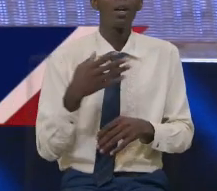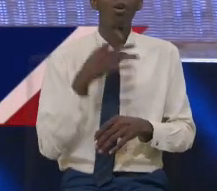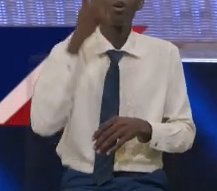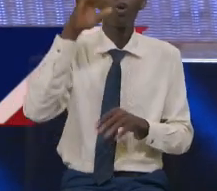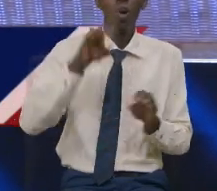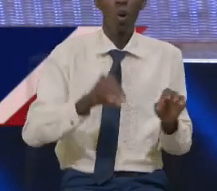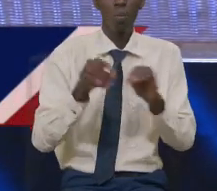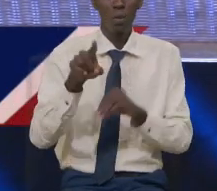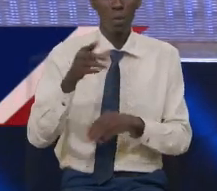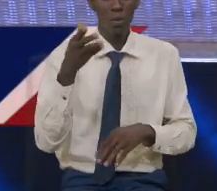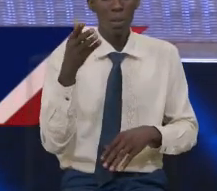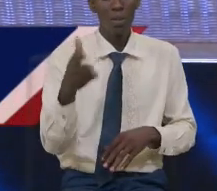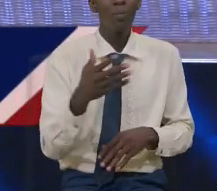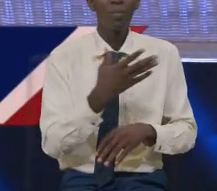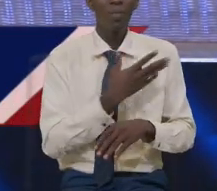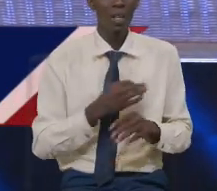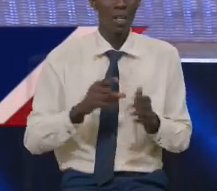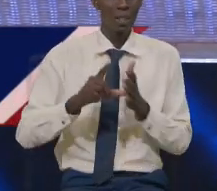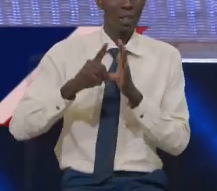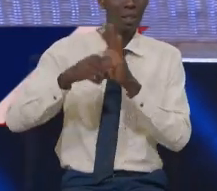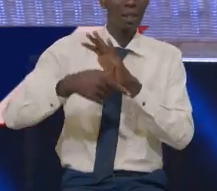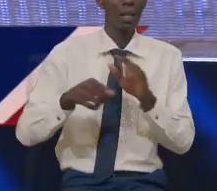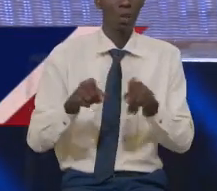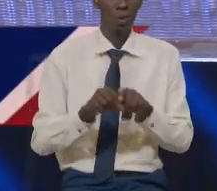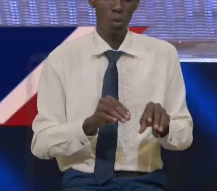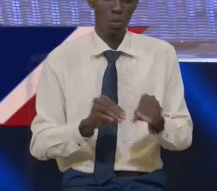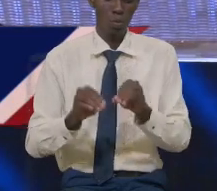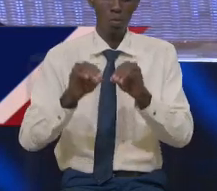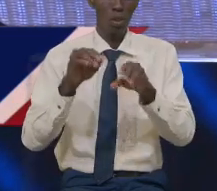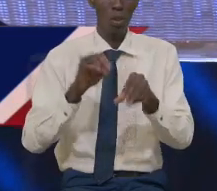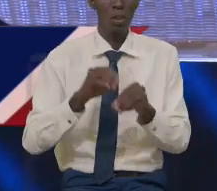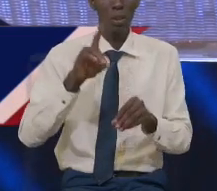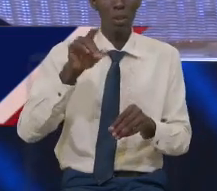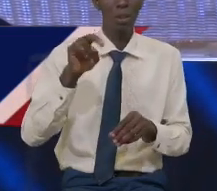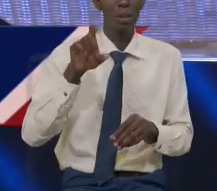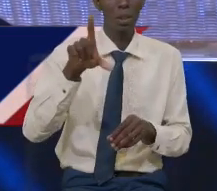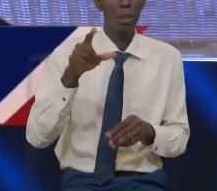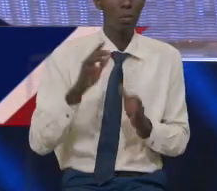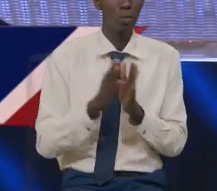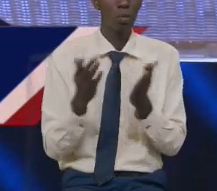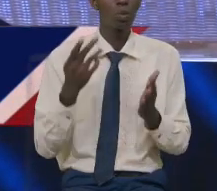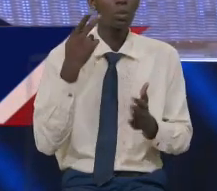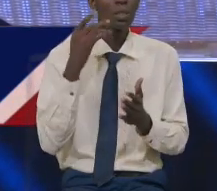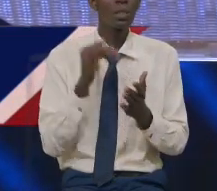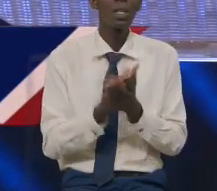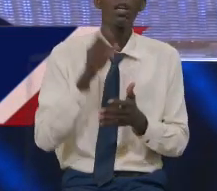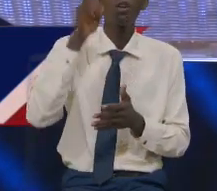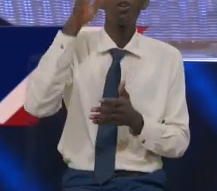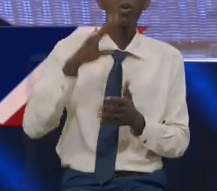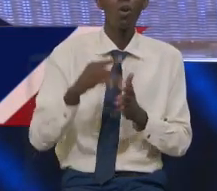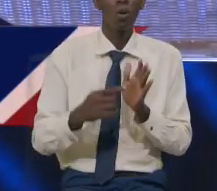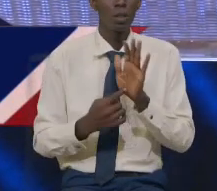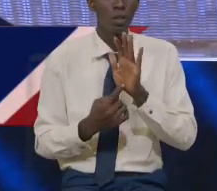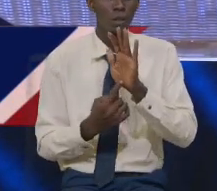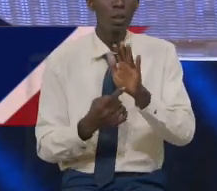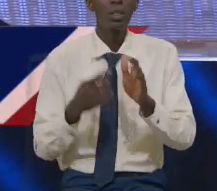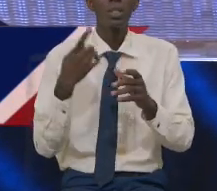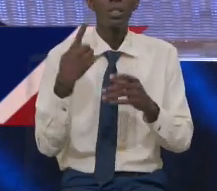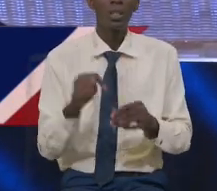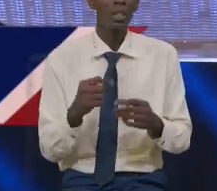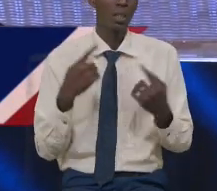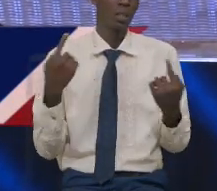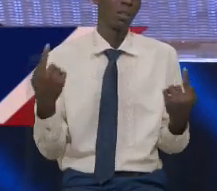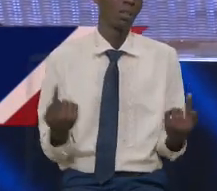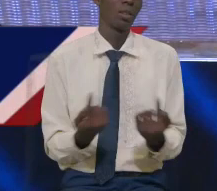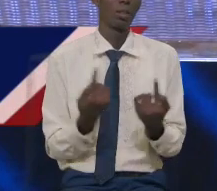his story later as we go on in Daniel, and you'll see that God rebukes the sinful, whoever